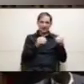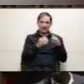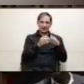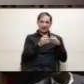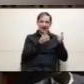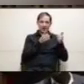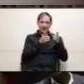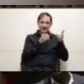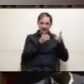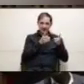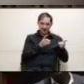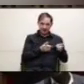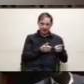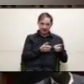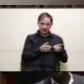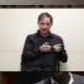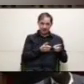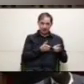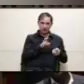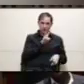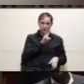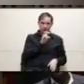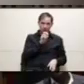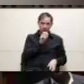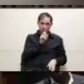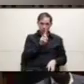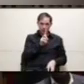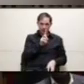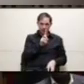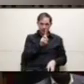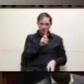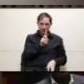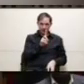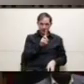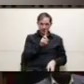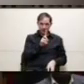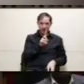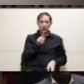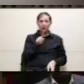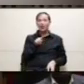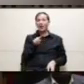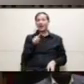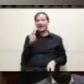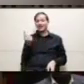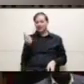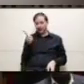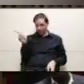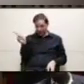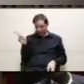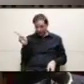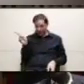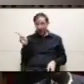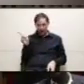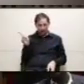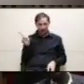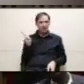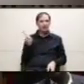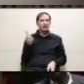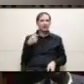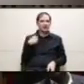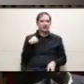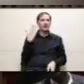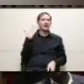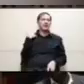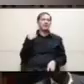municipality from Okay, 2001 until The one next to you. this one. Yeah, continue. And by that time I was a